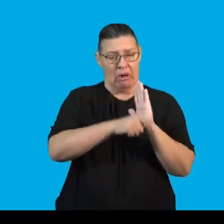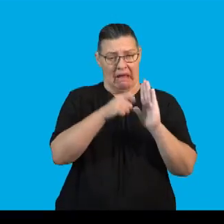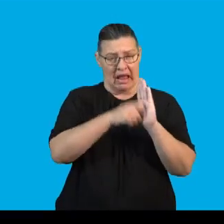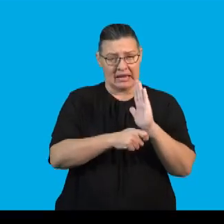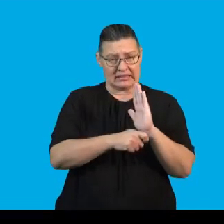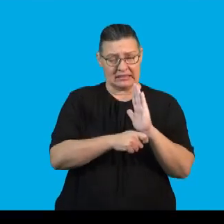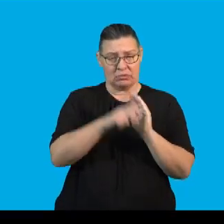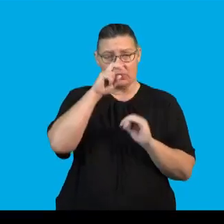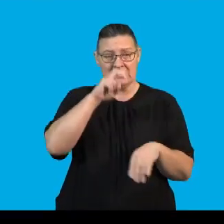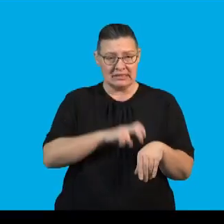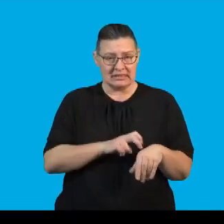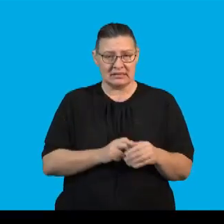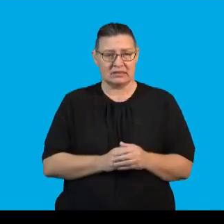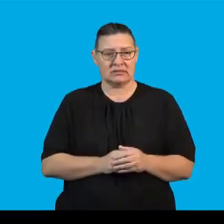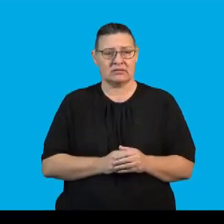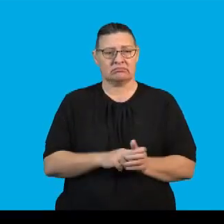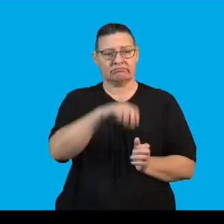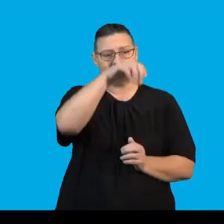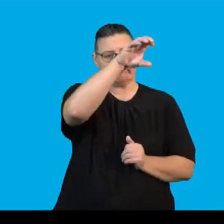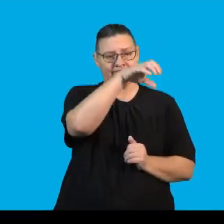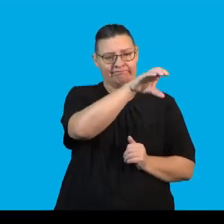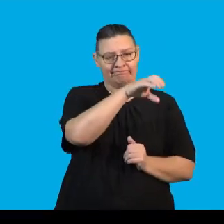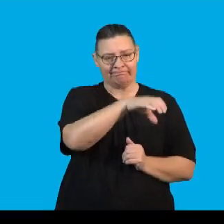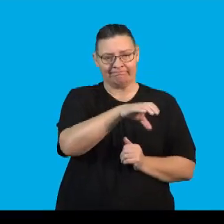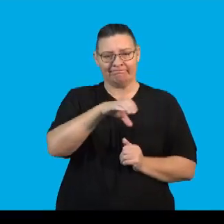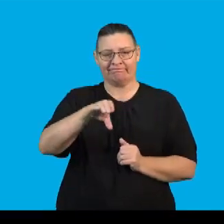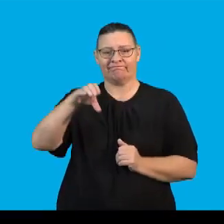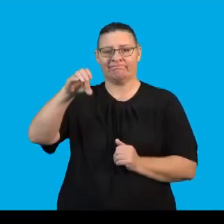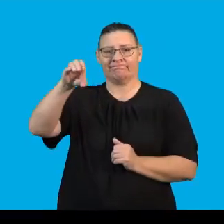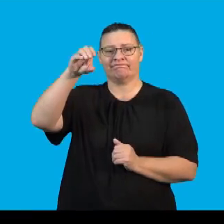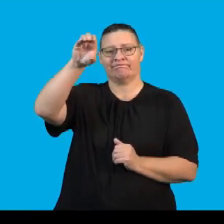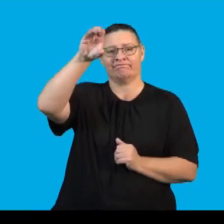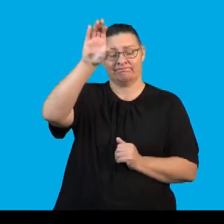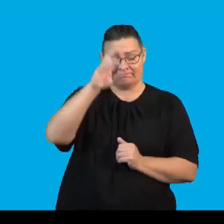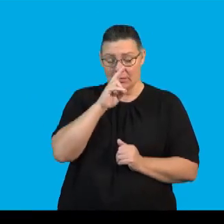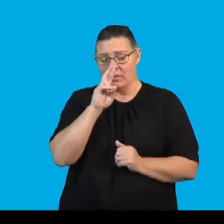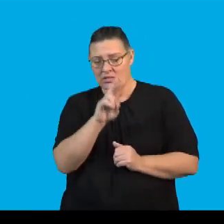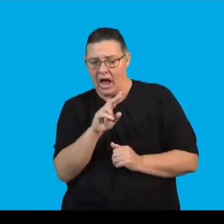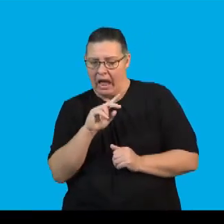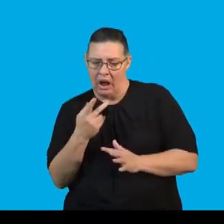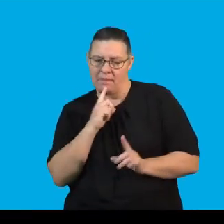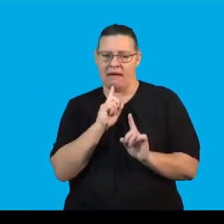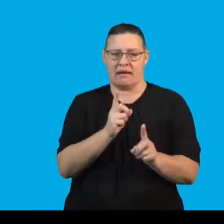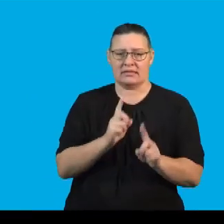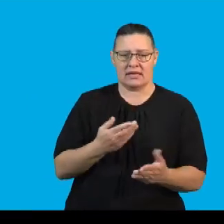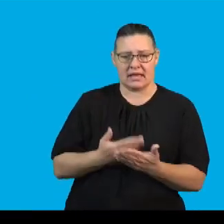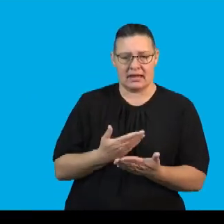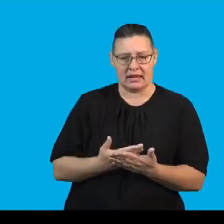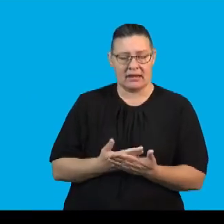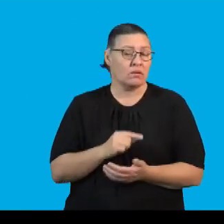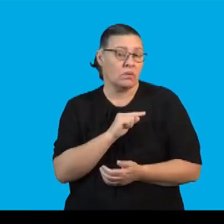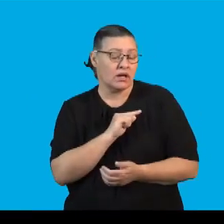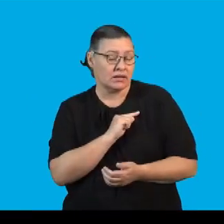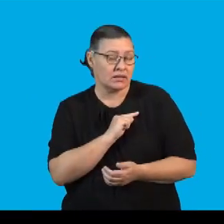writing competencies. You've got these factors that you need to look at as you answer